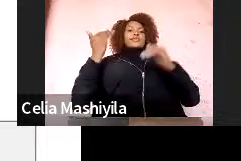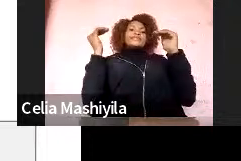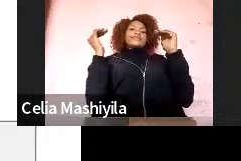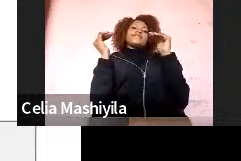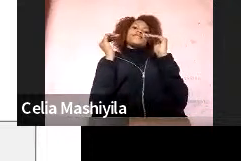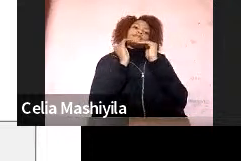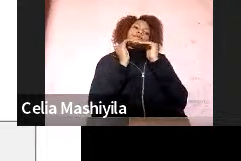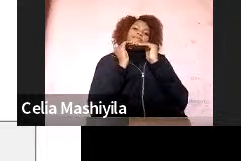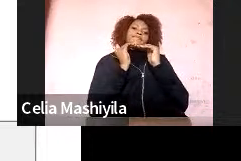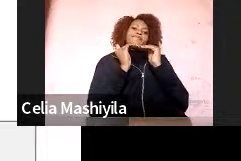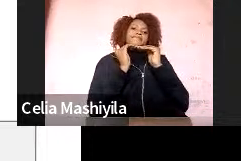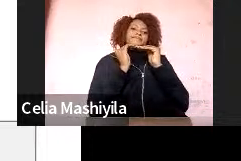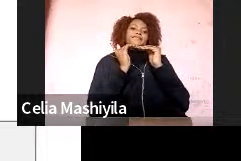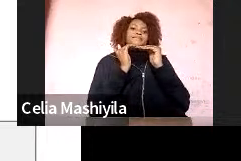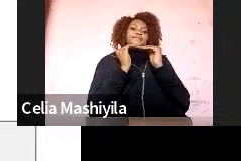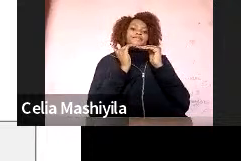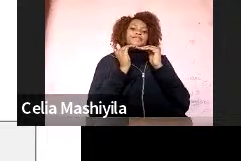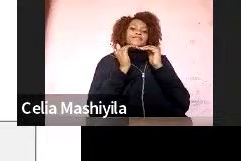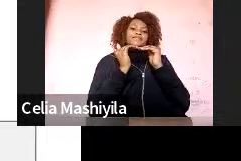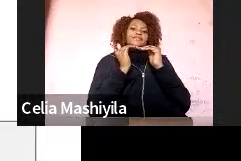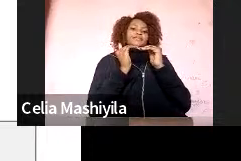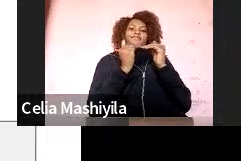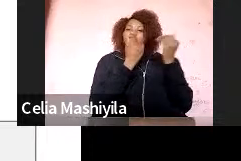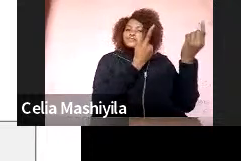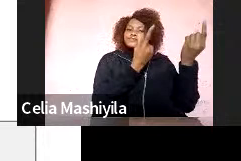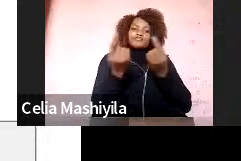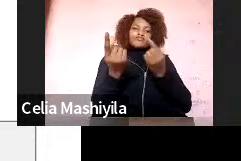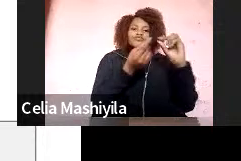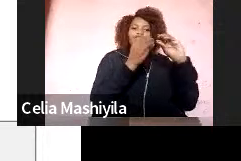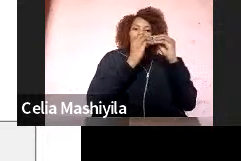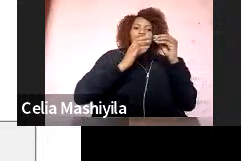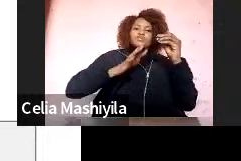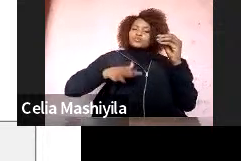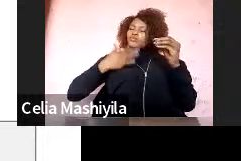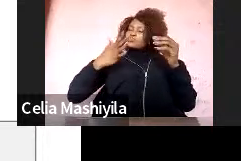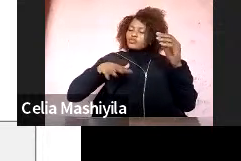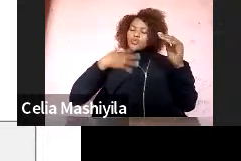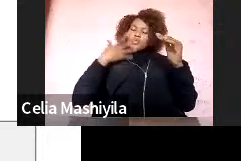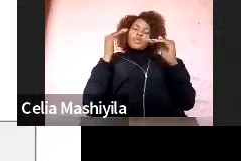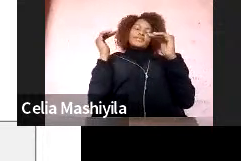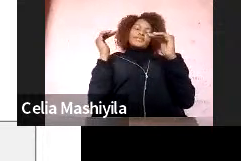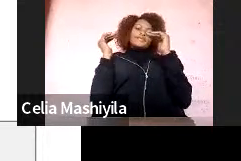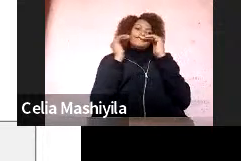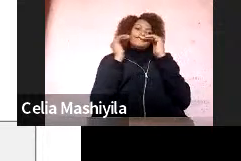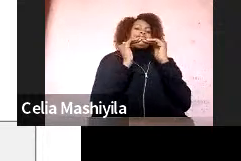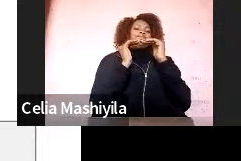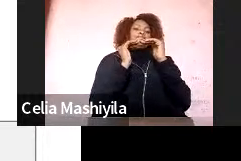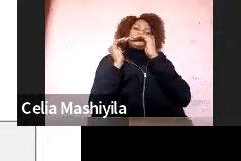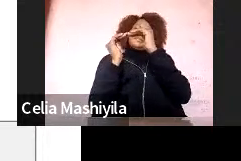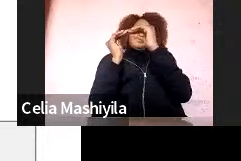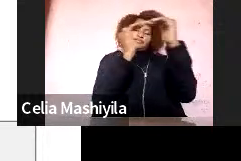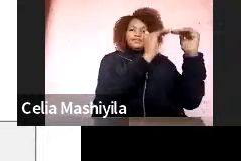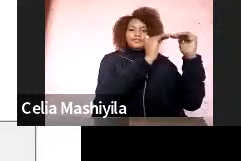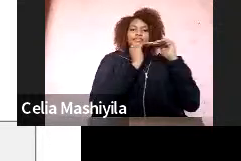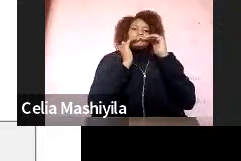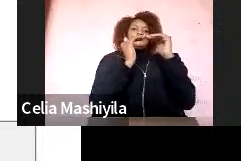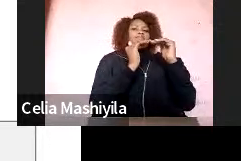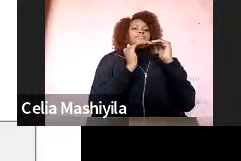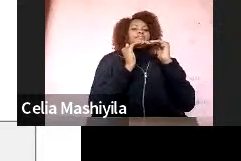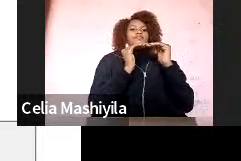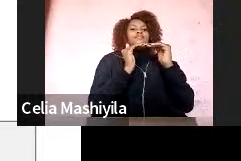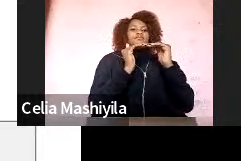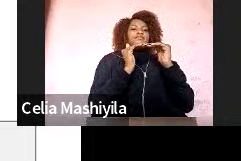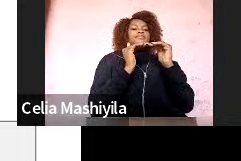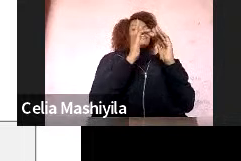We also want equity in whatever we are doing, but we also want to follow